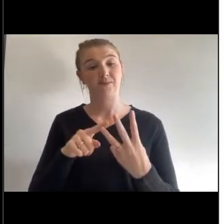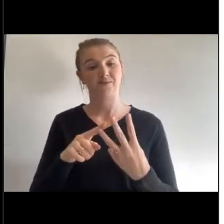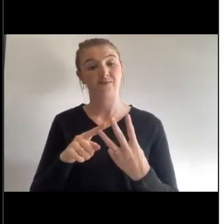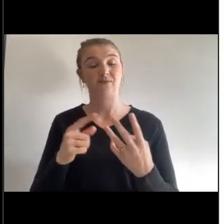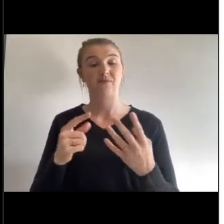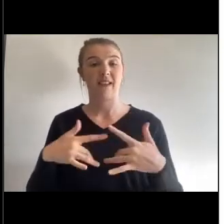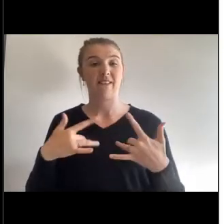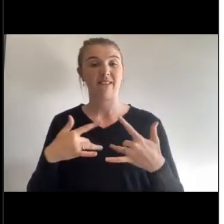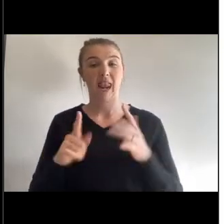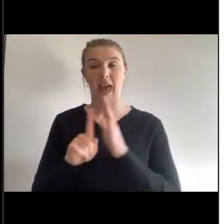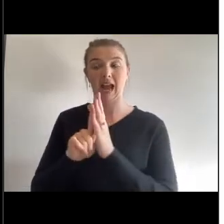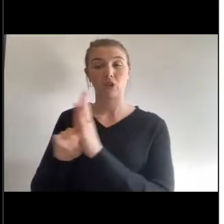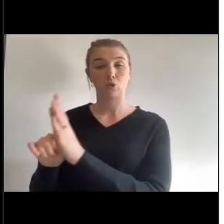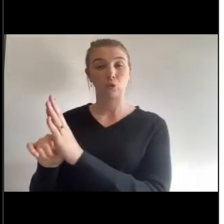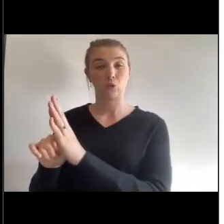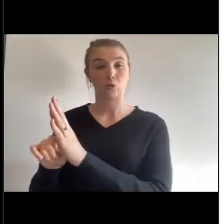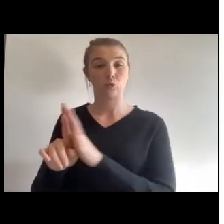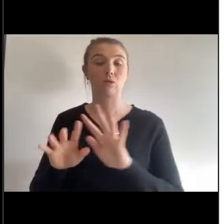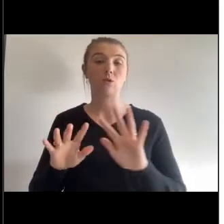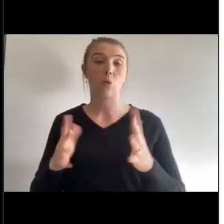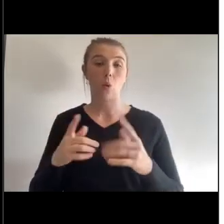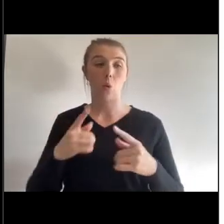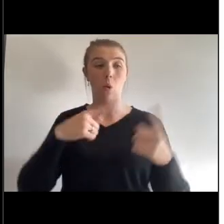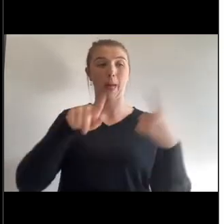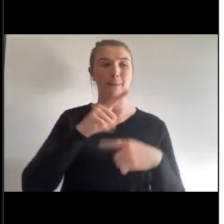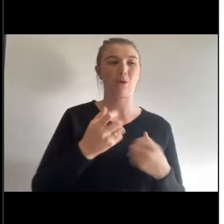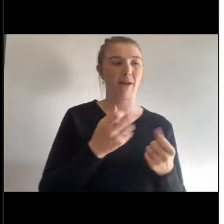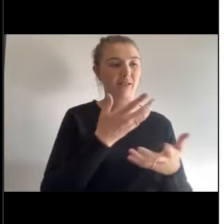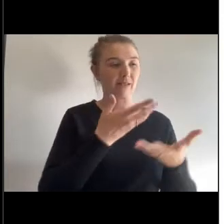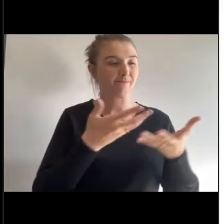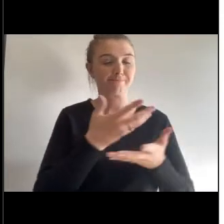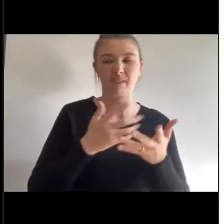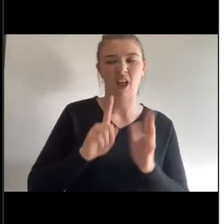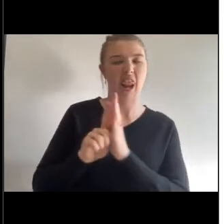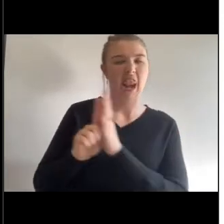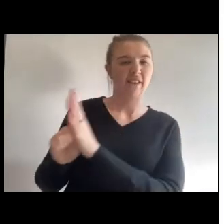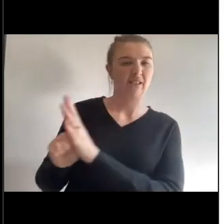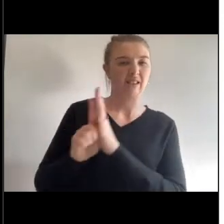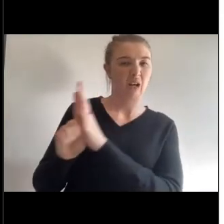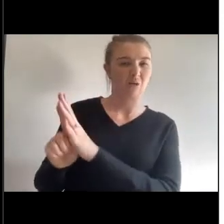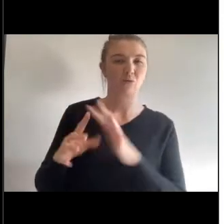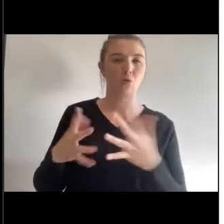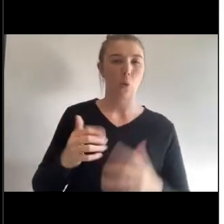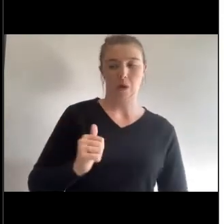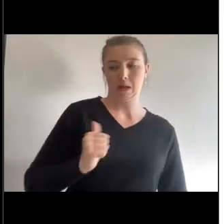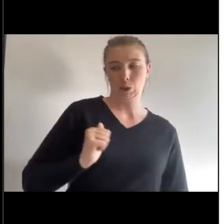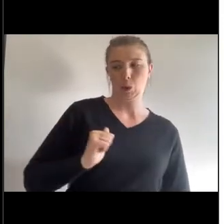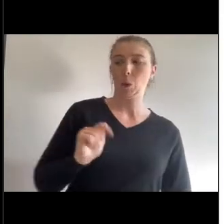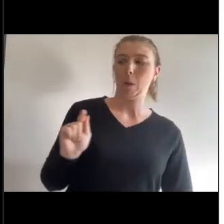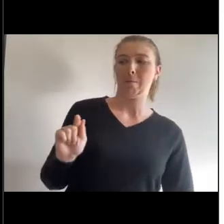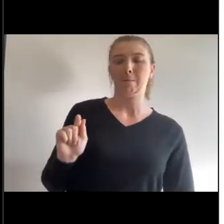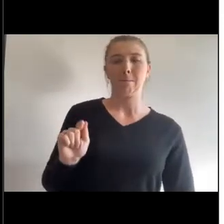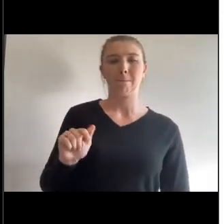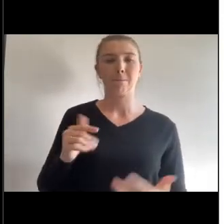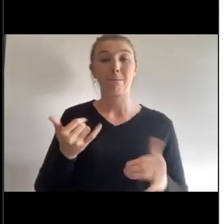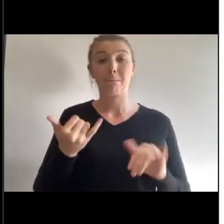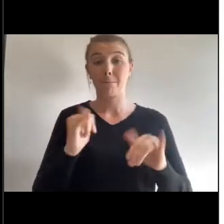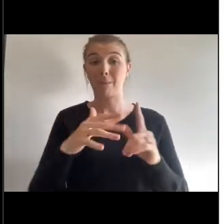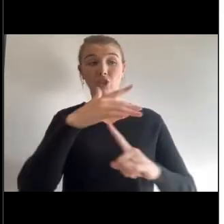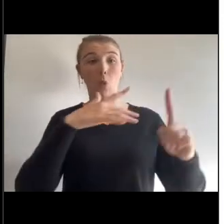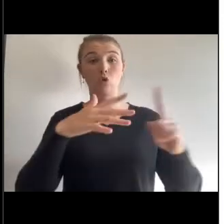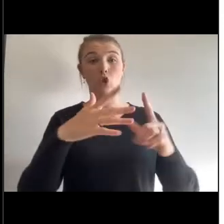assumptions made about you, being repeatedly left out of meetings or office lunches or socials or whatever. That sense